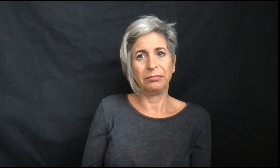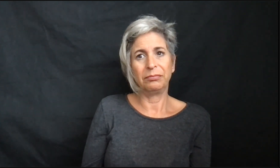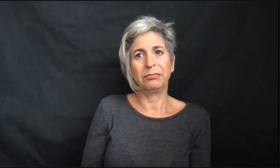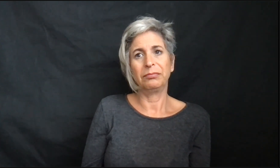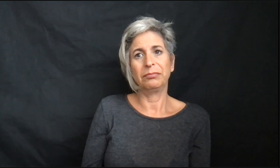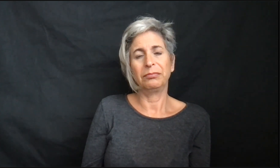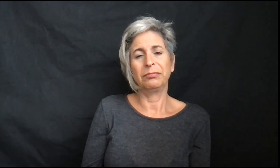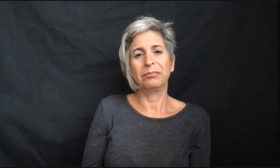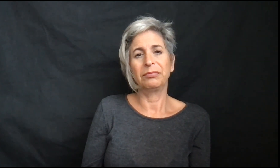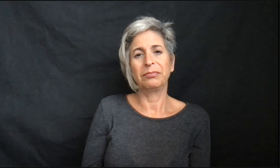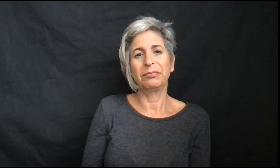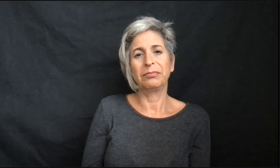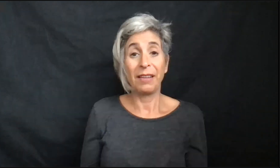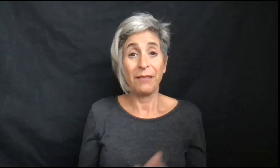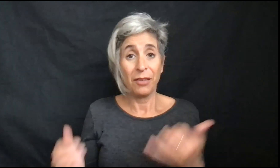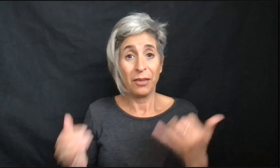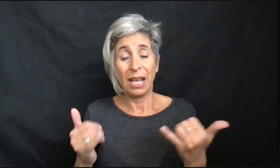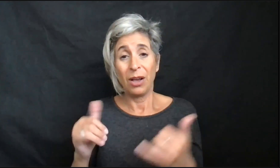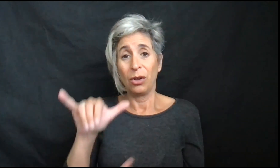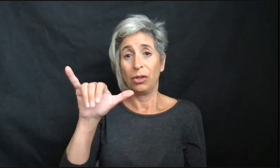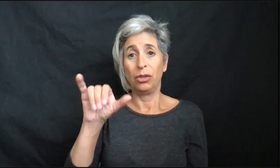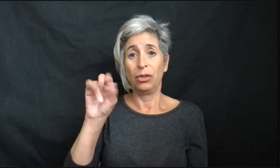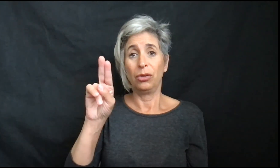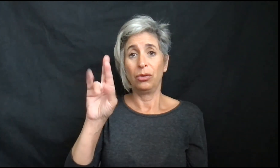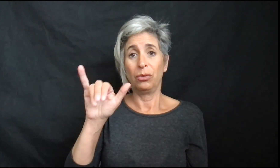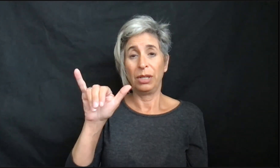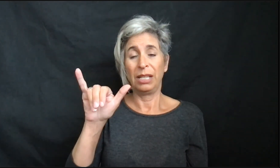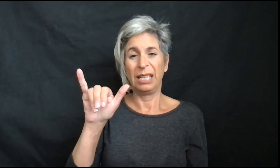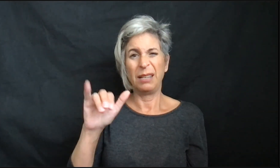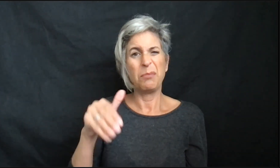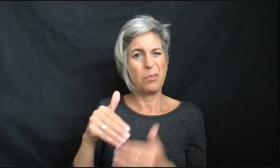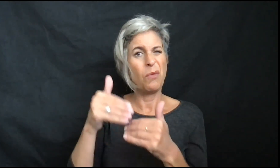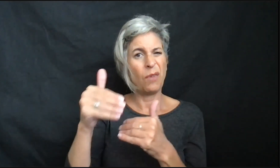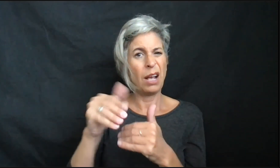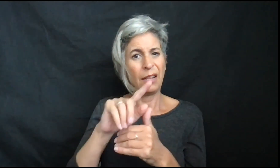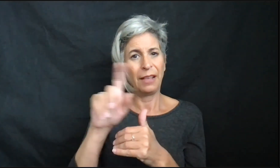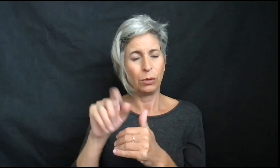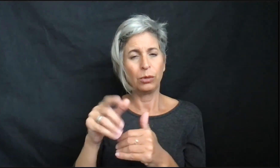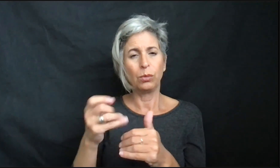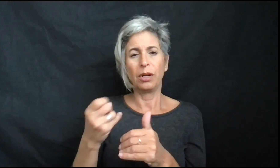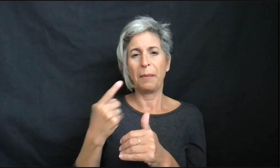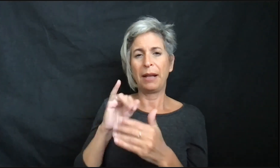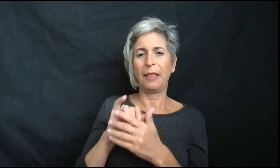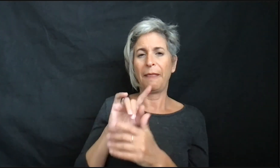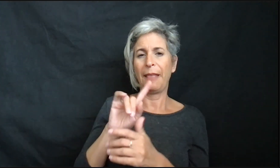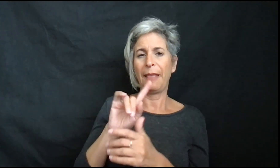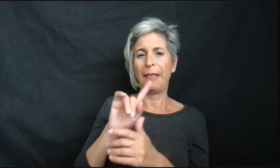Maybe for now, Yuri, move on to the next one and we can come back to that one. Sure.